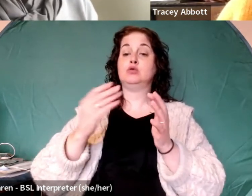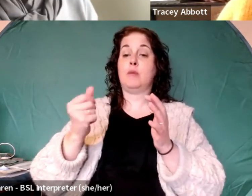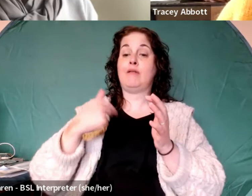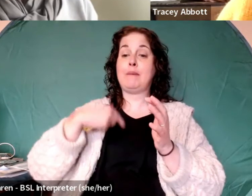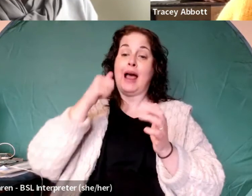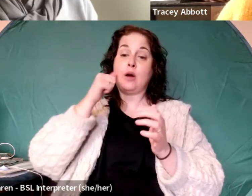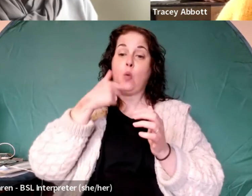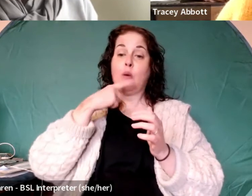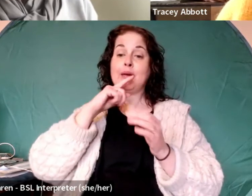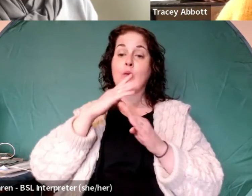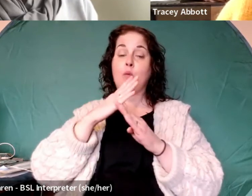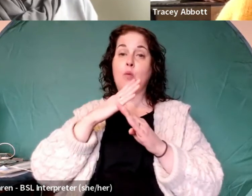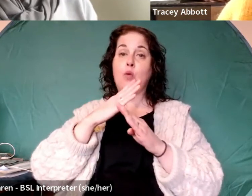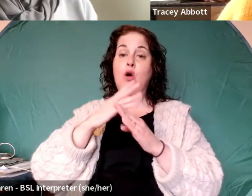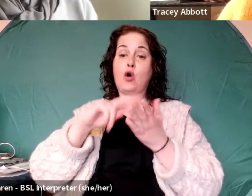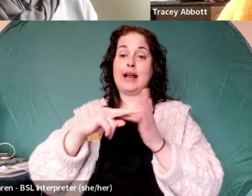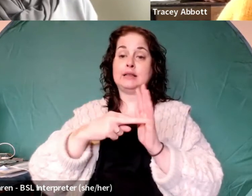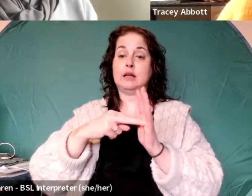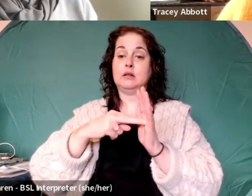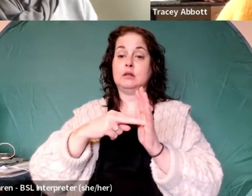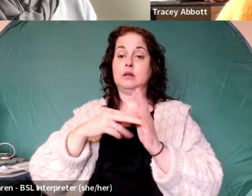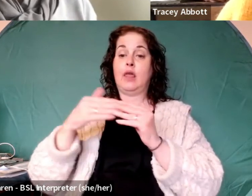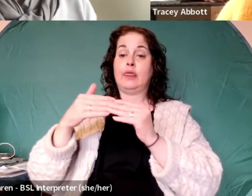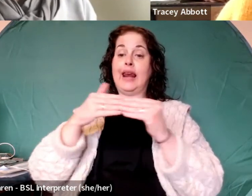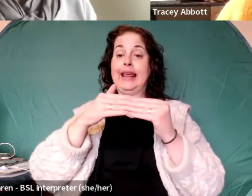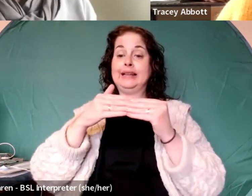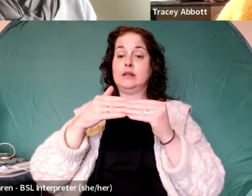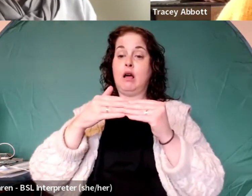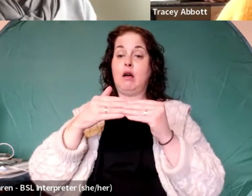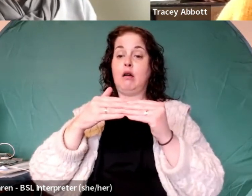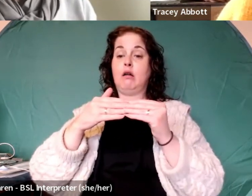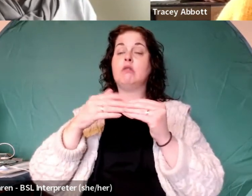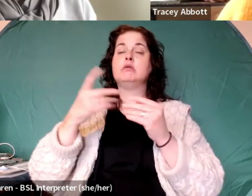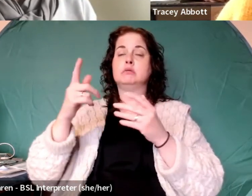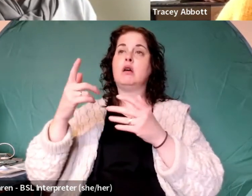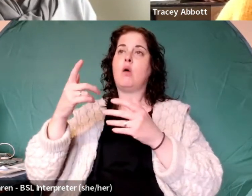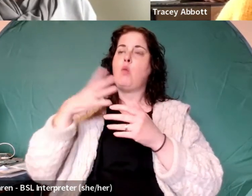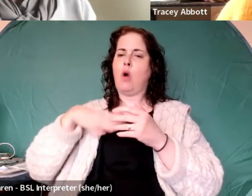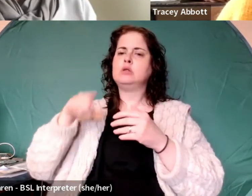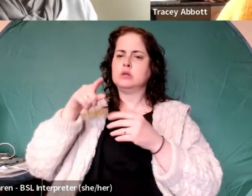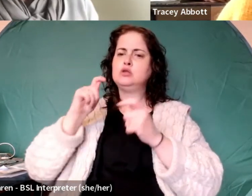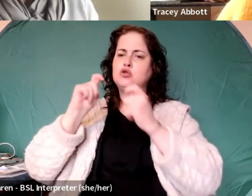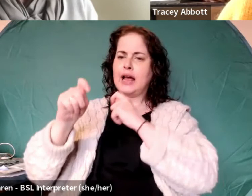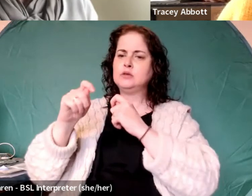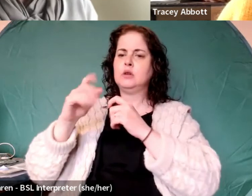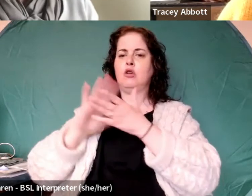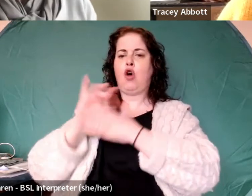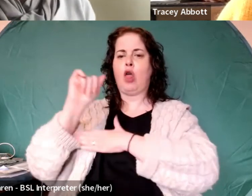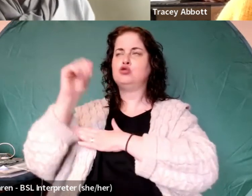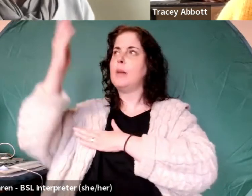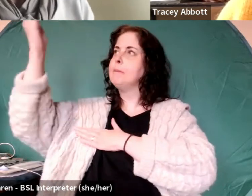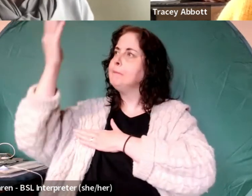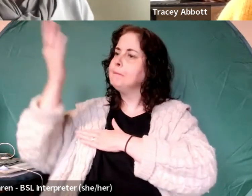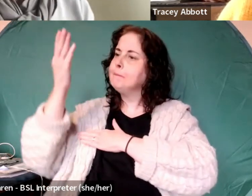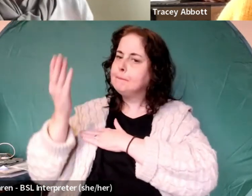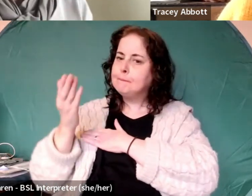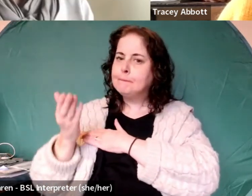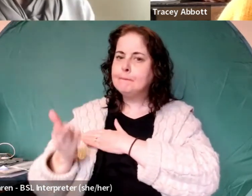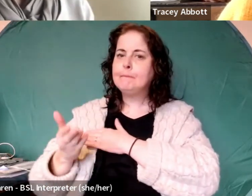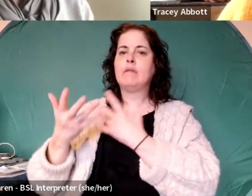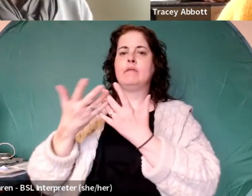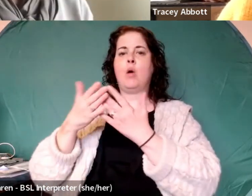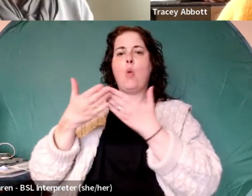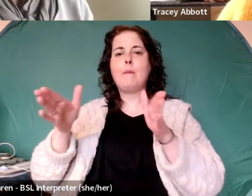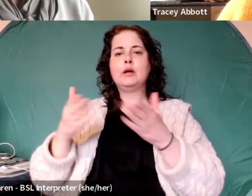know will be working in organisations where the leaders are very much on board, and the culture is cascaded down and it's very open to